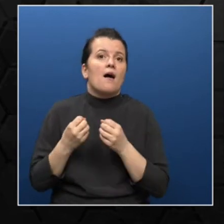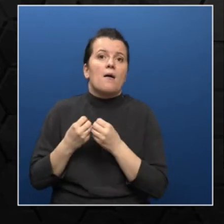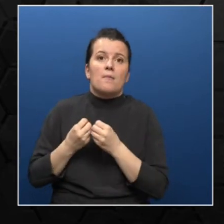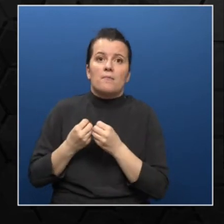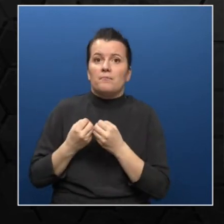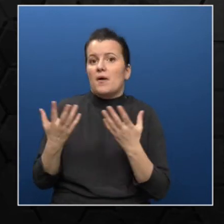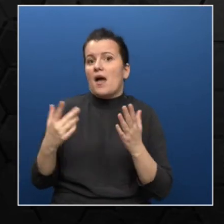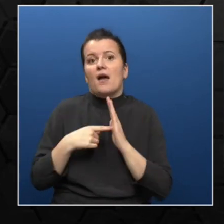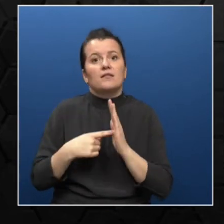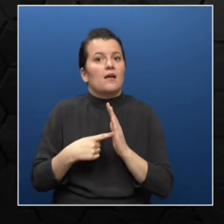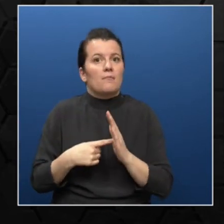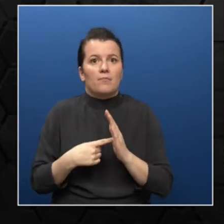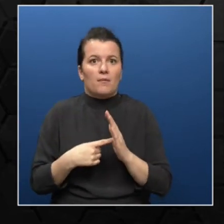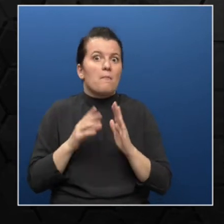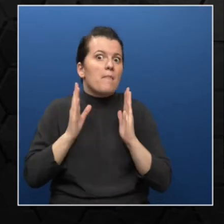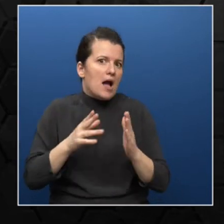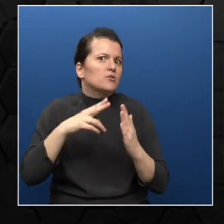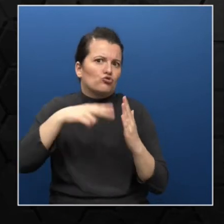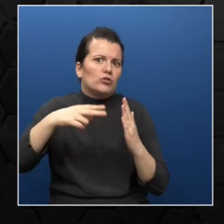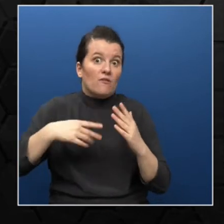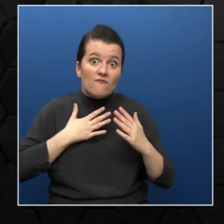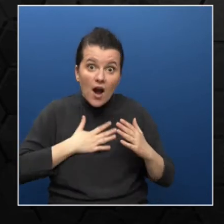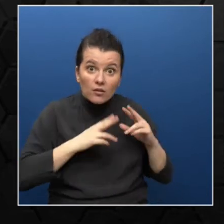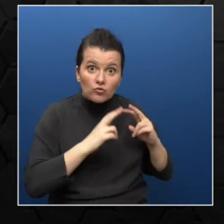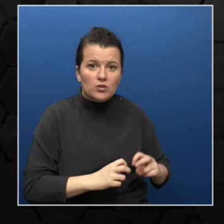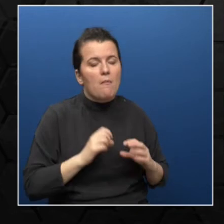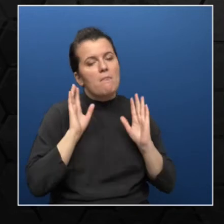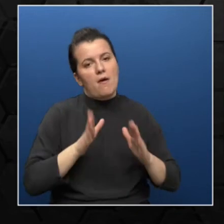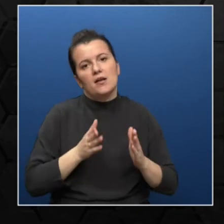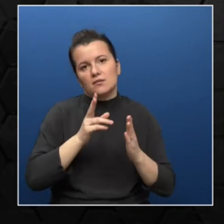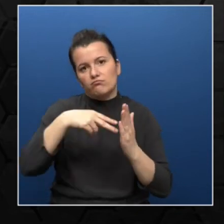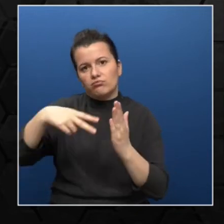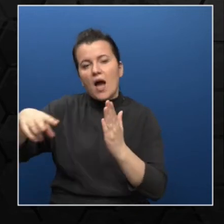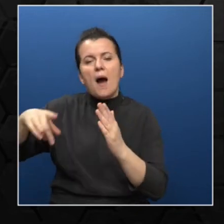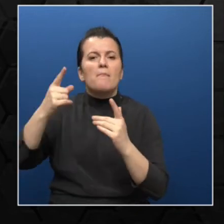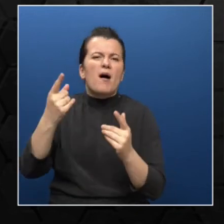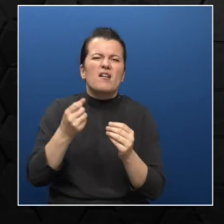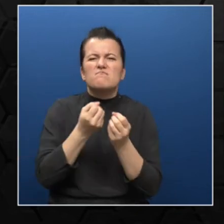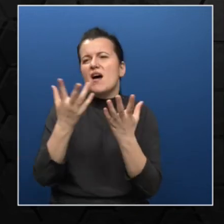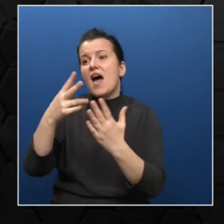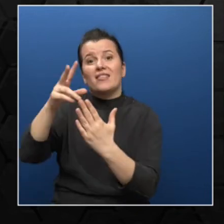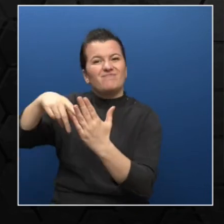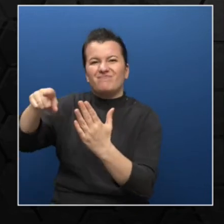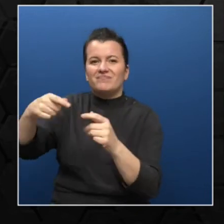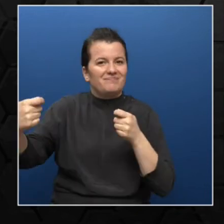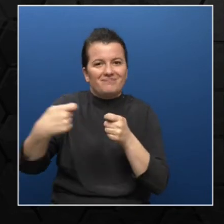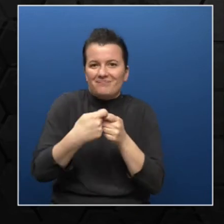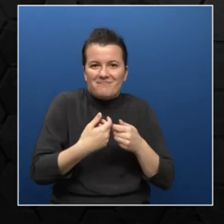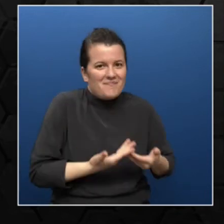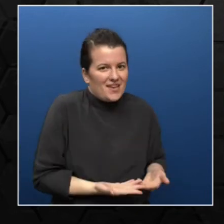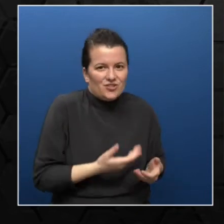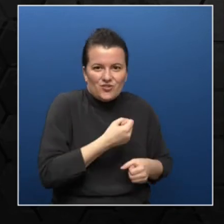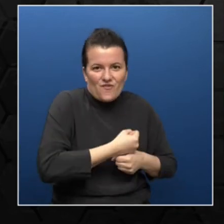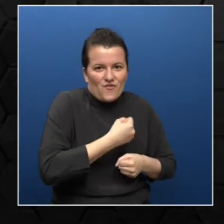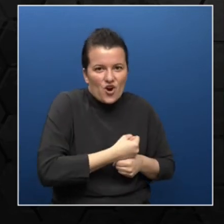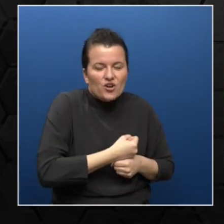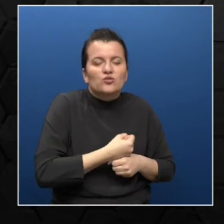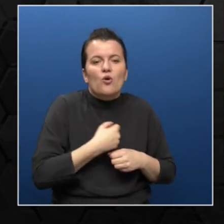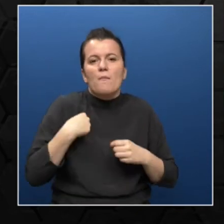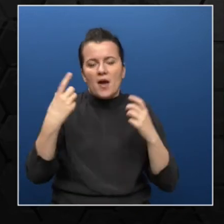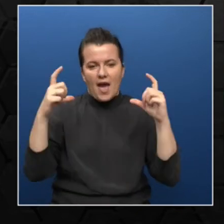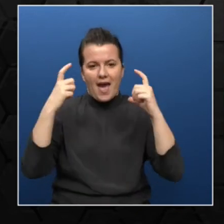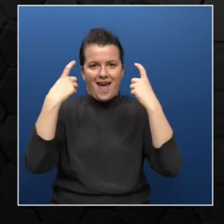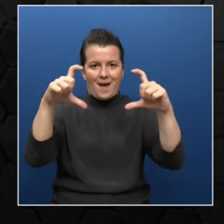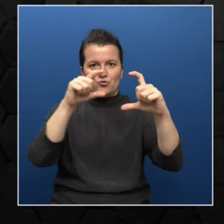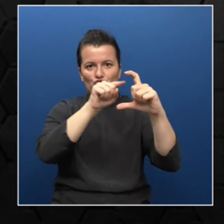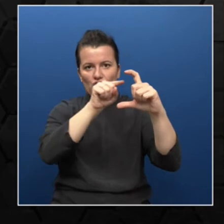research project, but still you need to filter out which are important and which are not. So I guess that's the strategy for the reading papers.